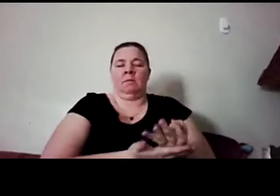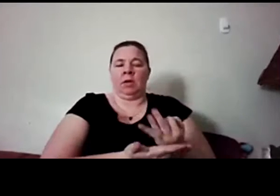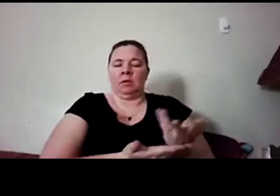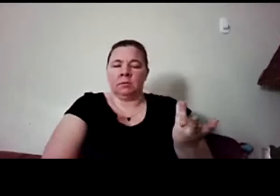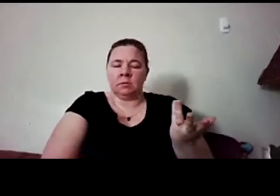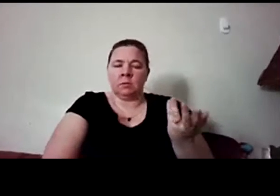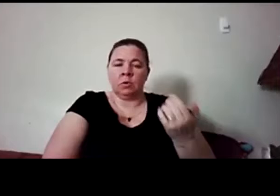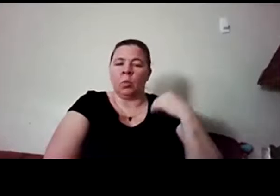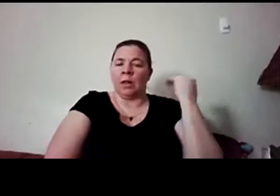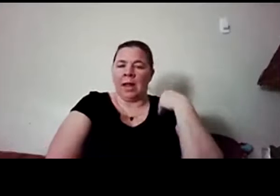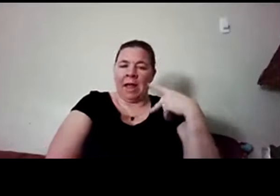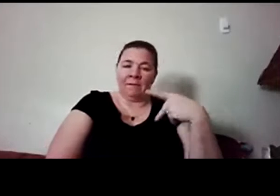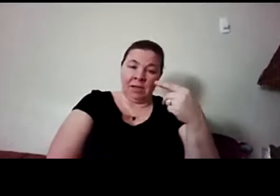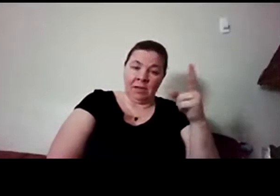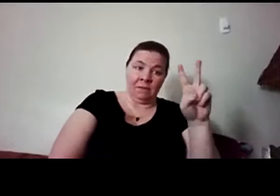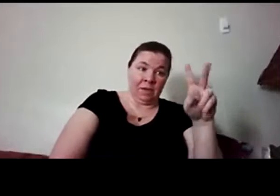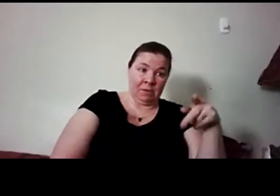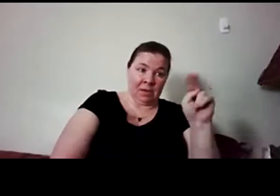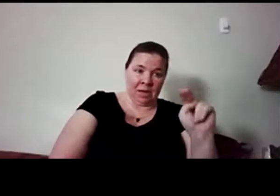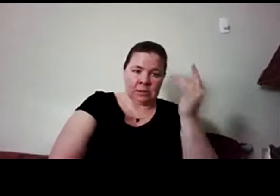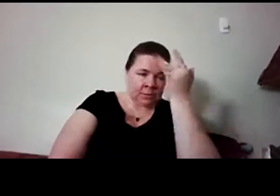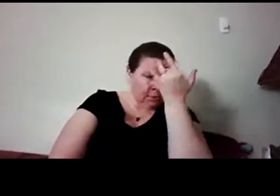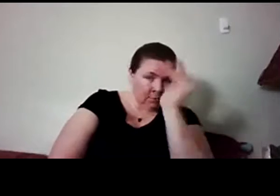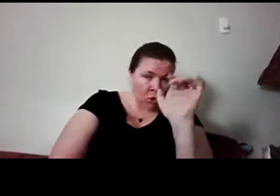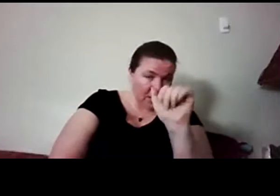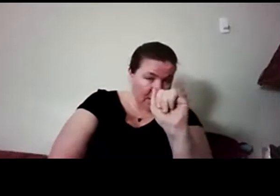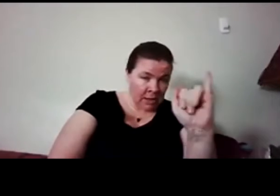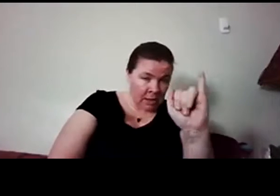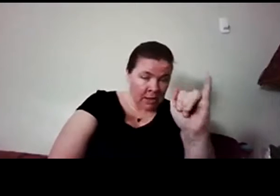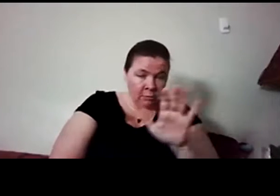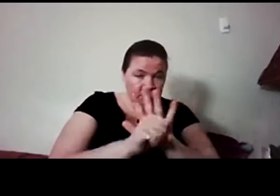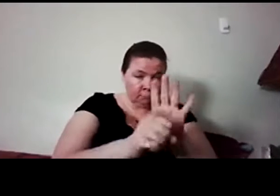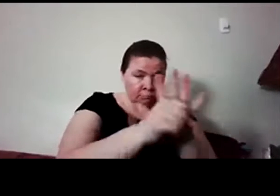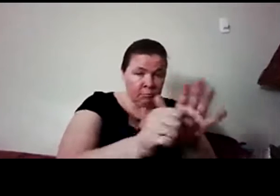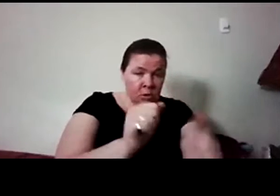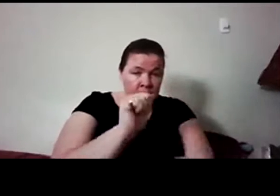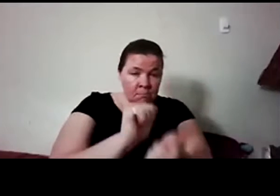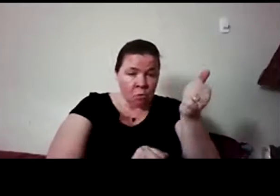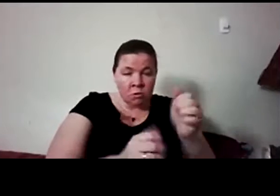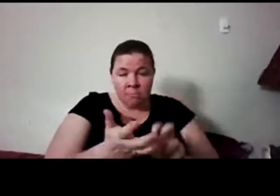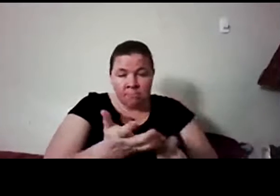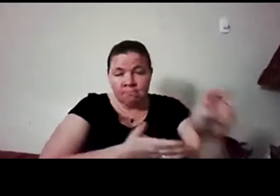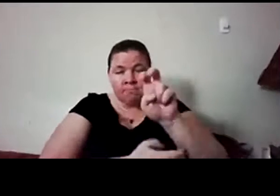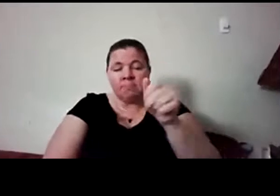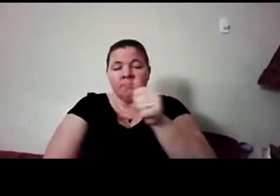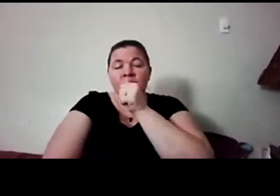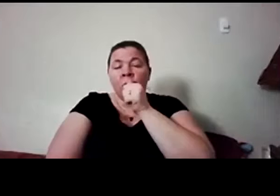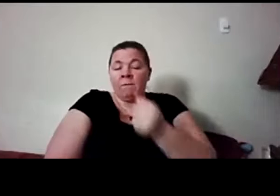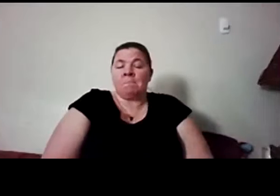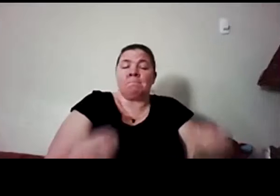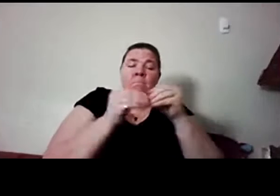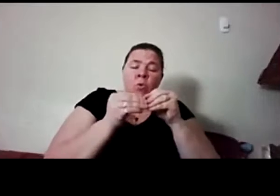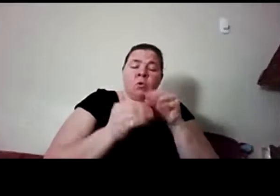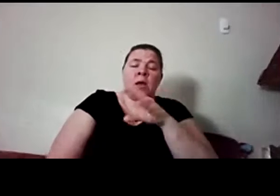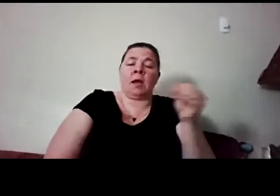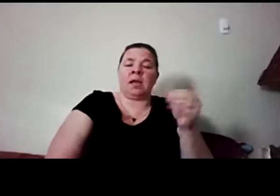We're going to have our own VPN. Very, very smart, AI-driven, more scalable, more secure, and above all, guess